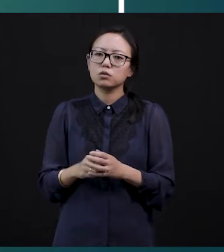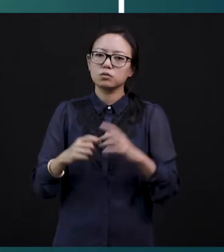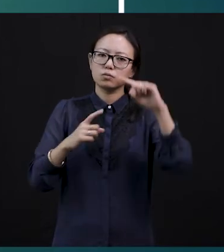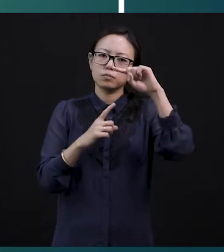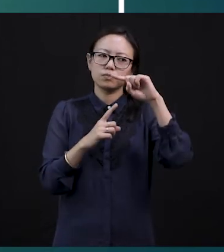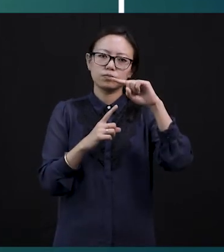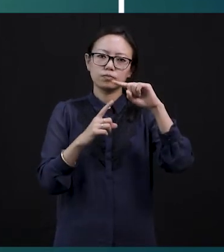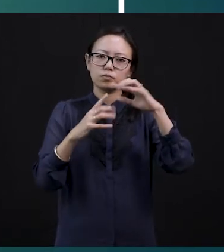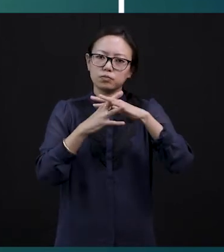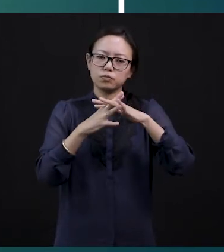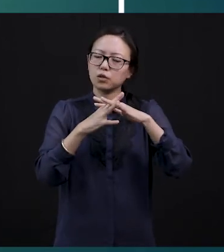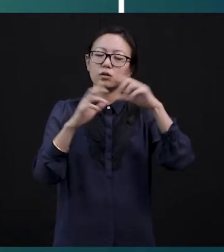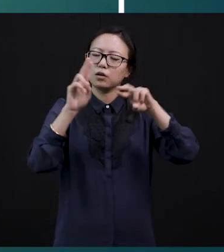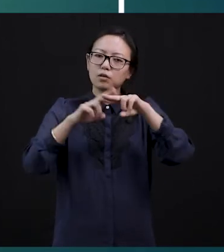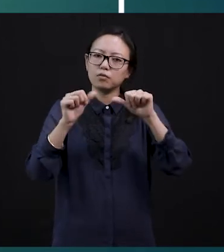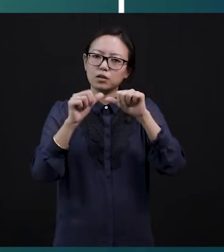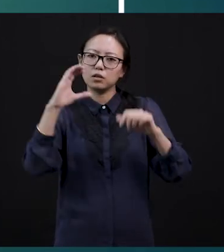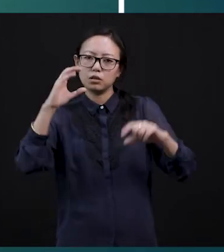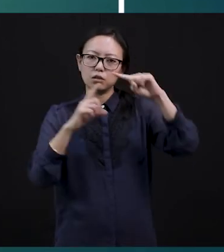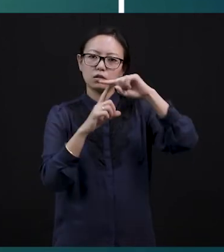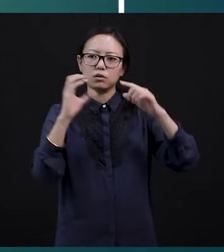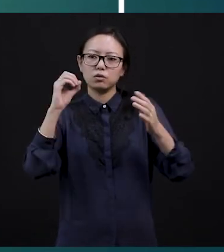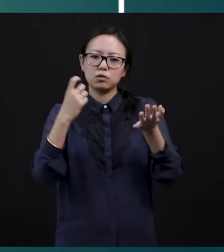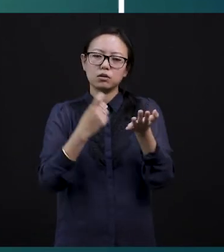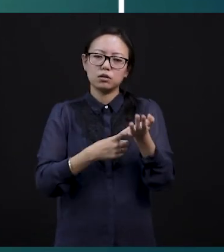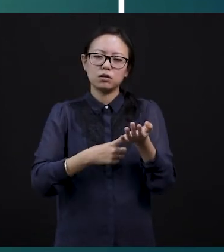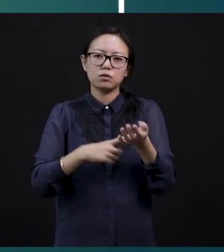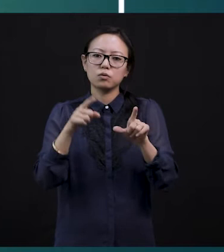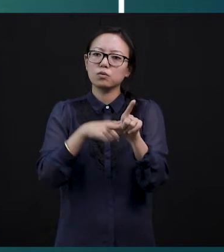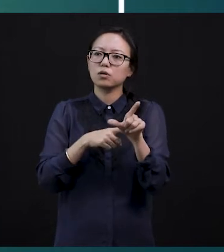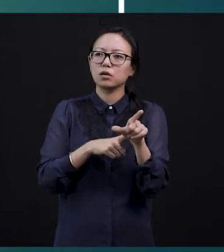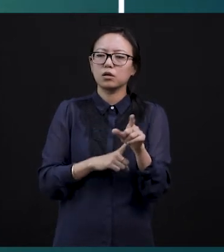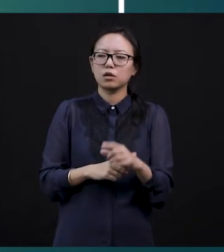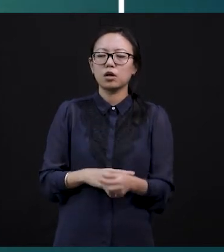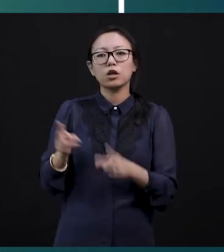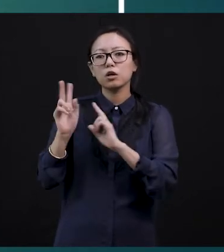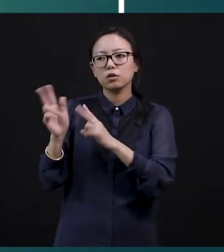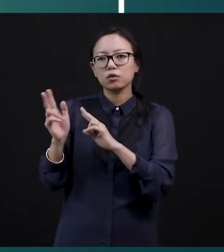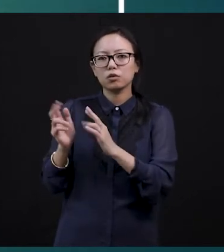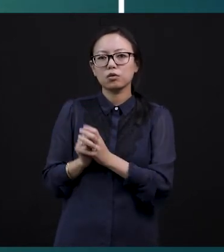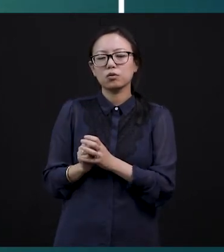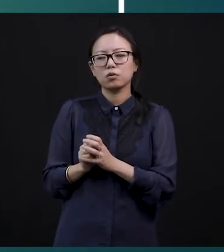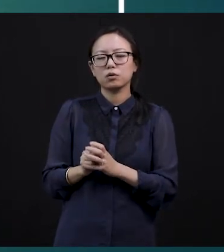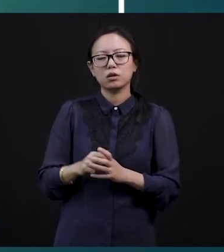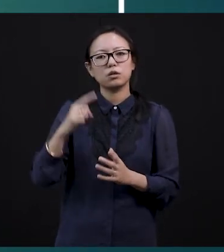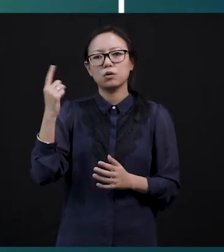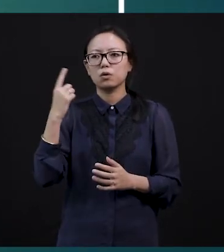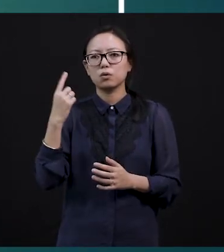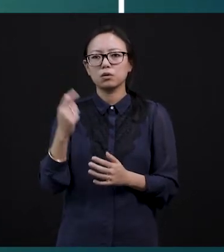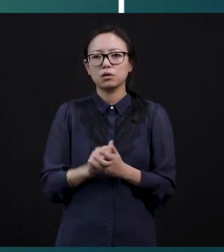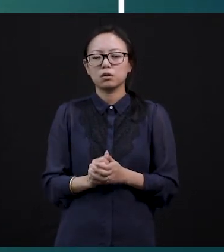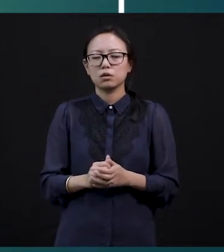good in bulk. Bulk means in a large quantity. So that's the first thing that he should have, that he has a